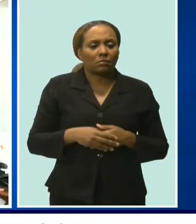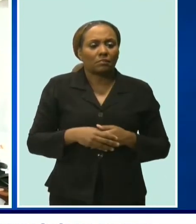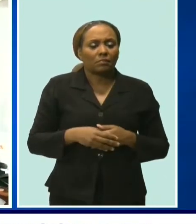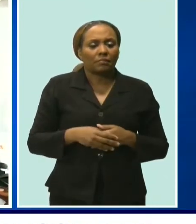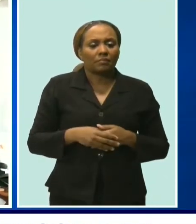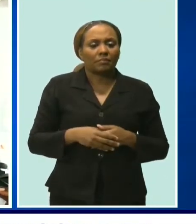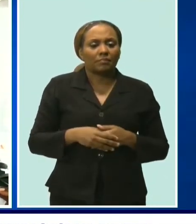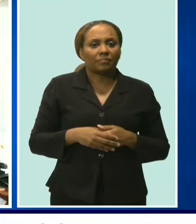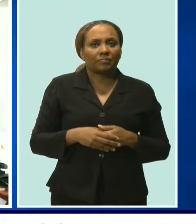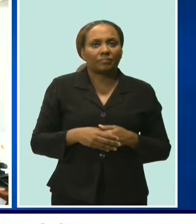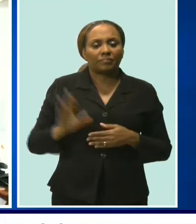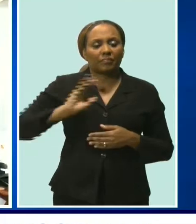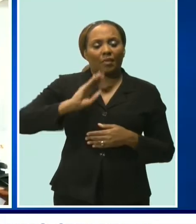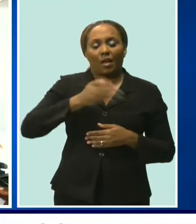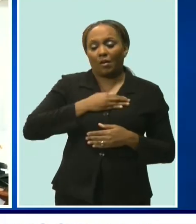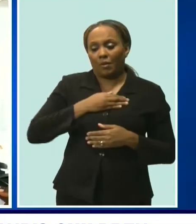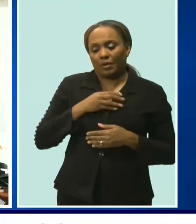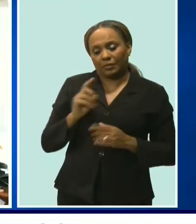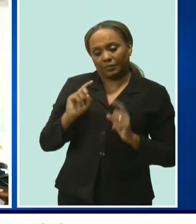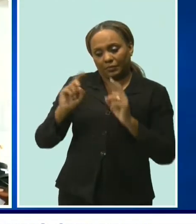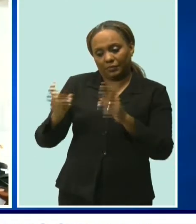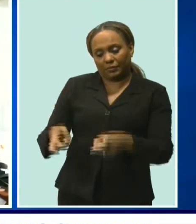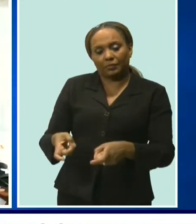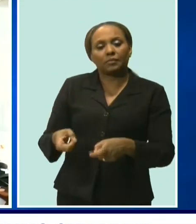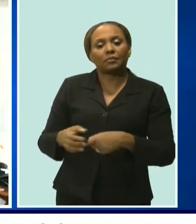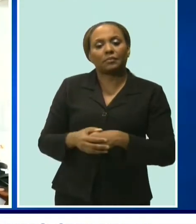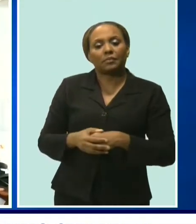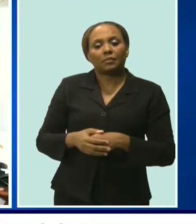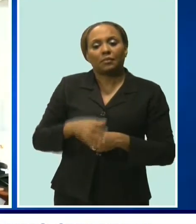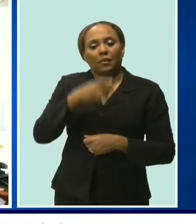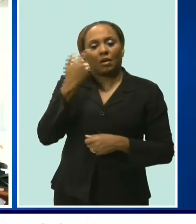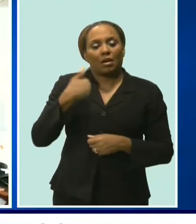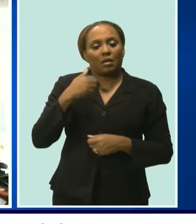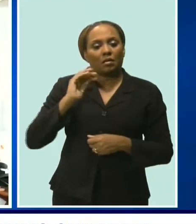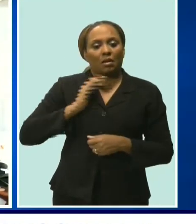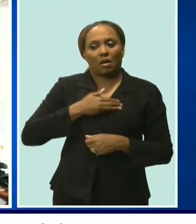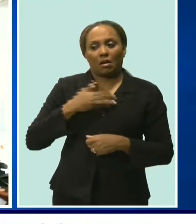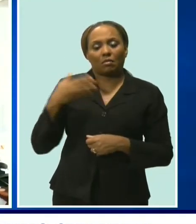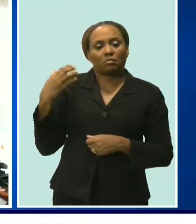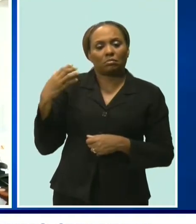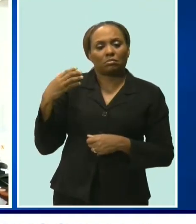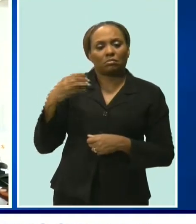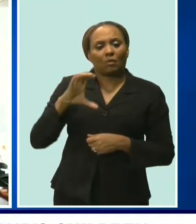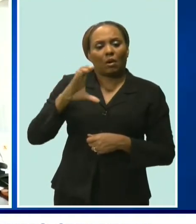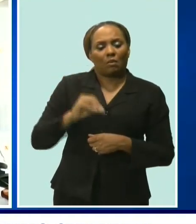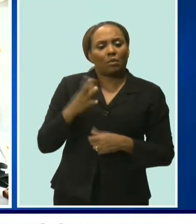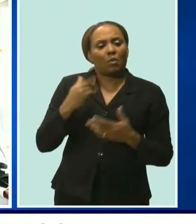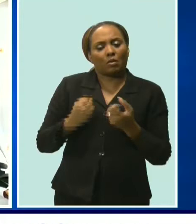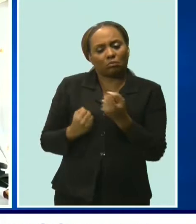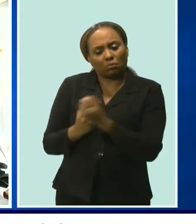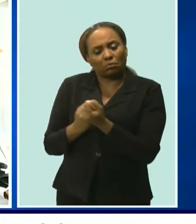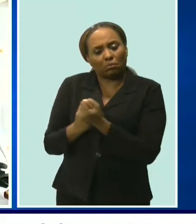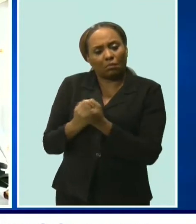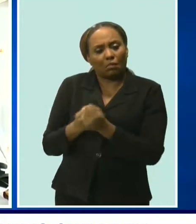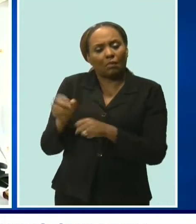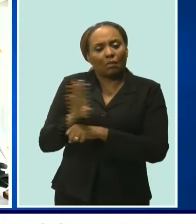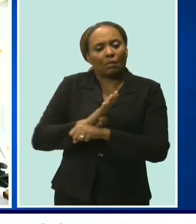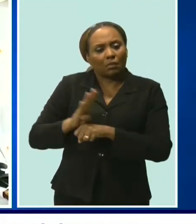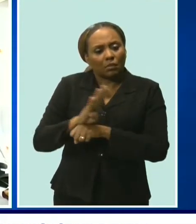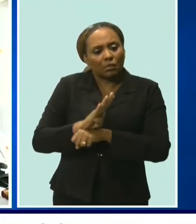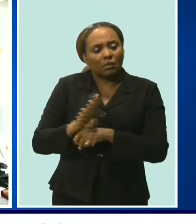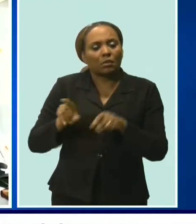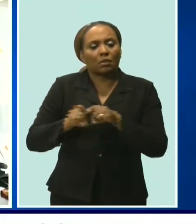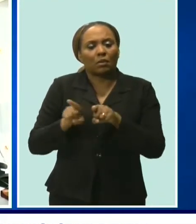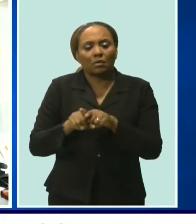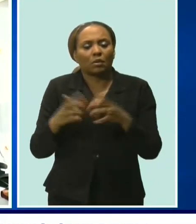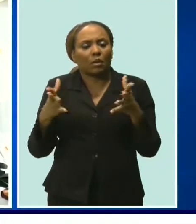Minister, our donation represents the Innotech Group's commitment to supporting the educational efforts in Barbados, as well as the